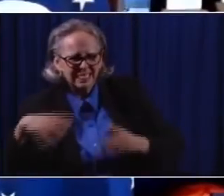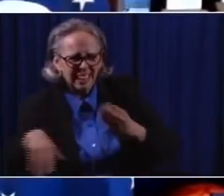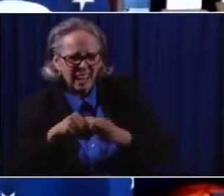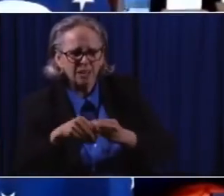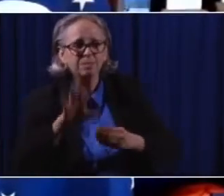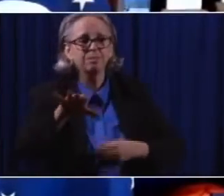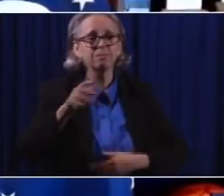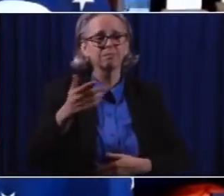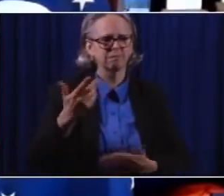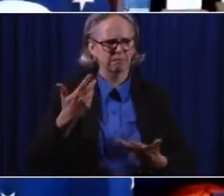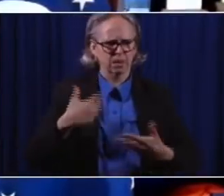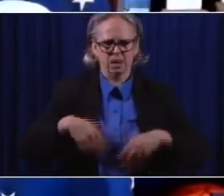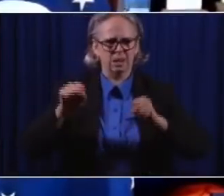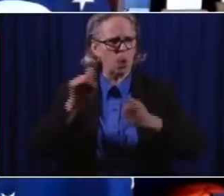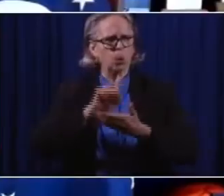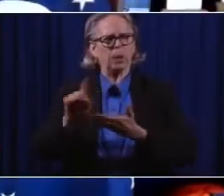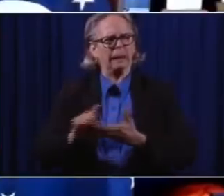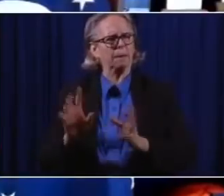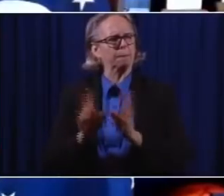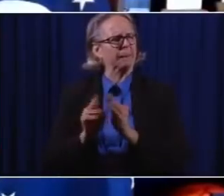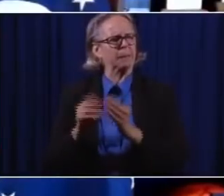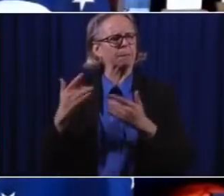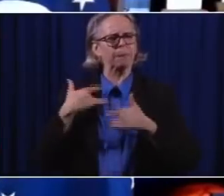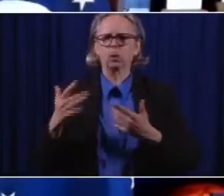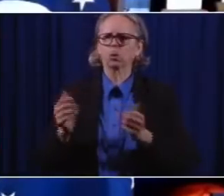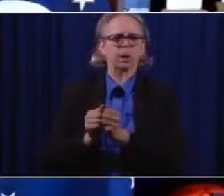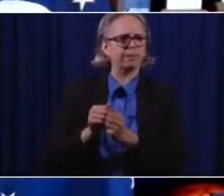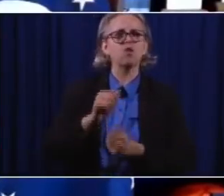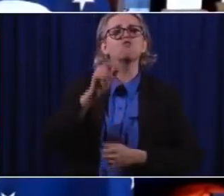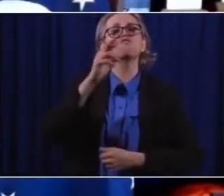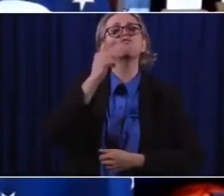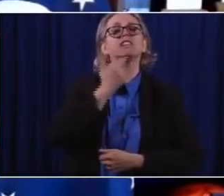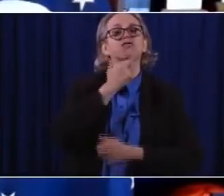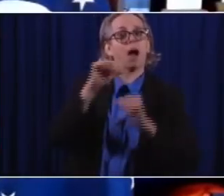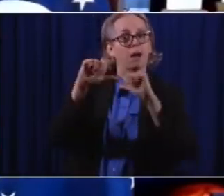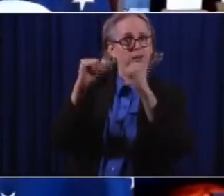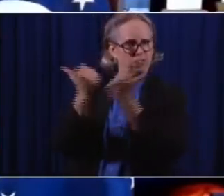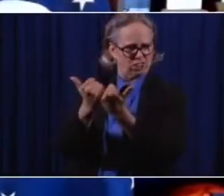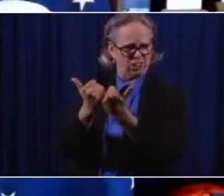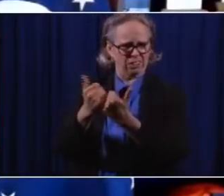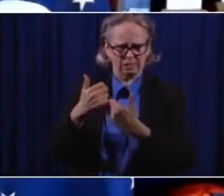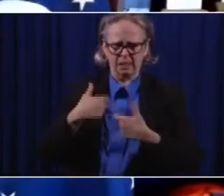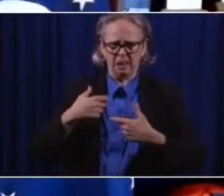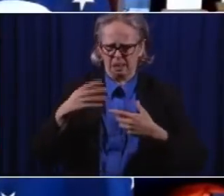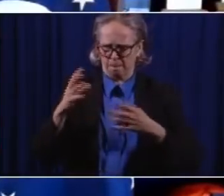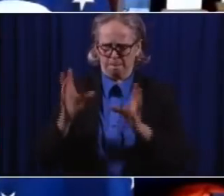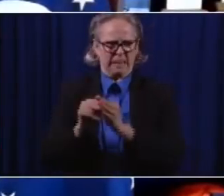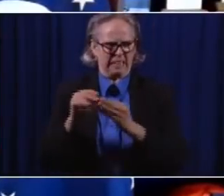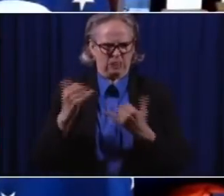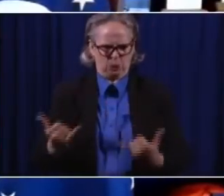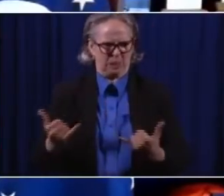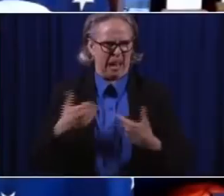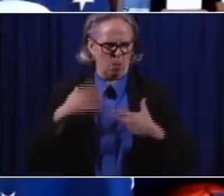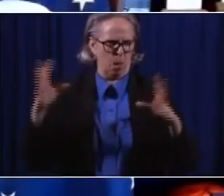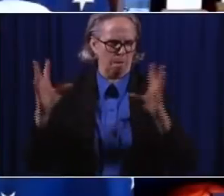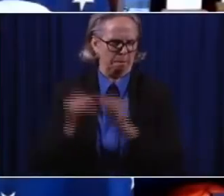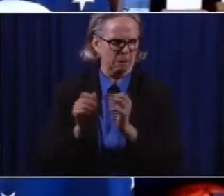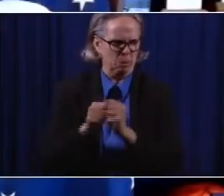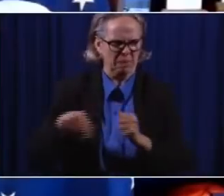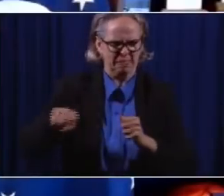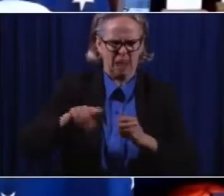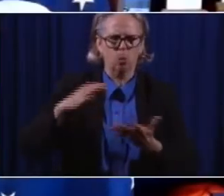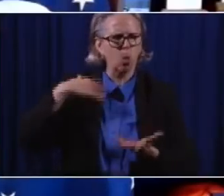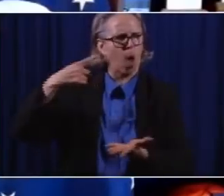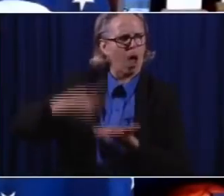Association. I will be in a conversation with them this afternoon. We are working with